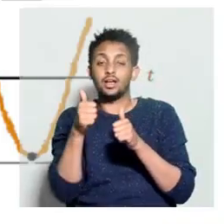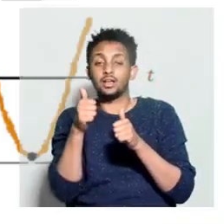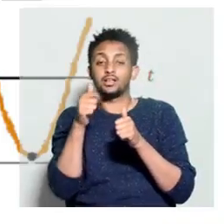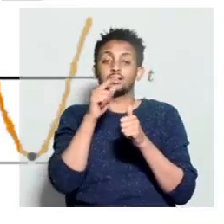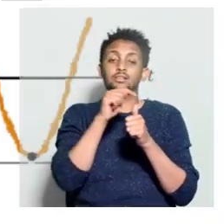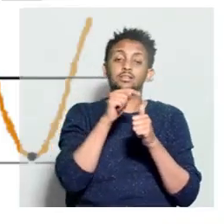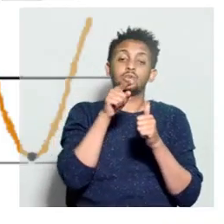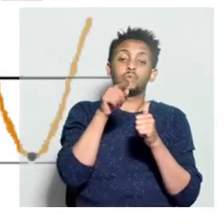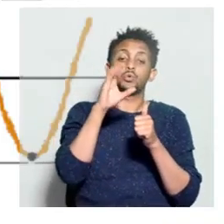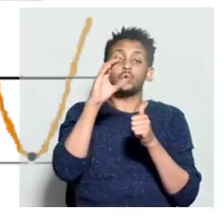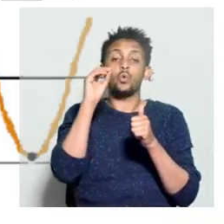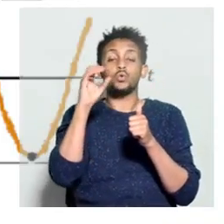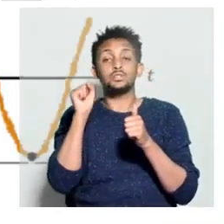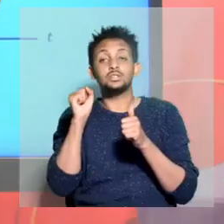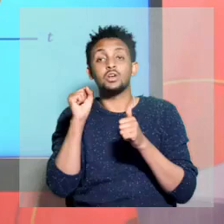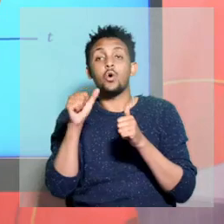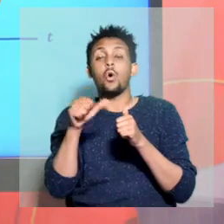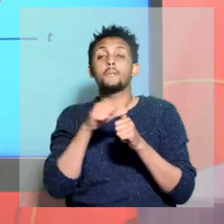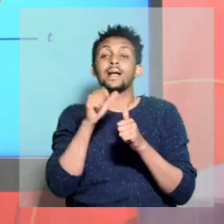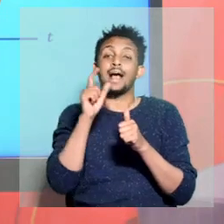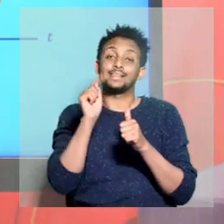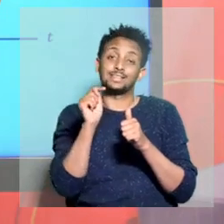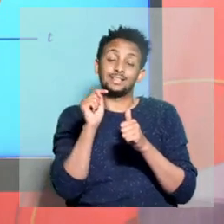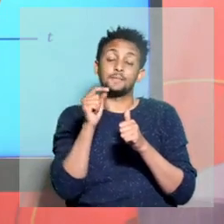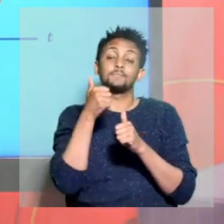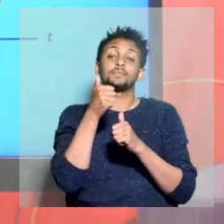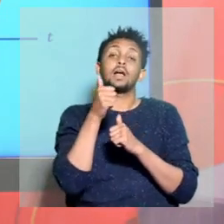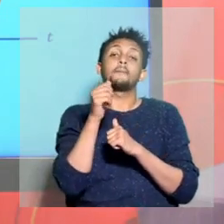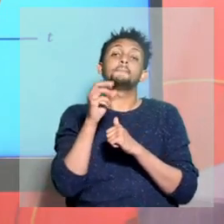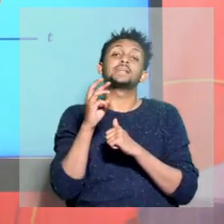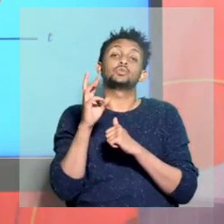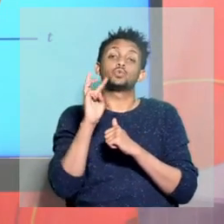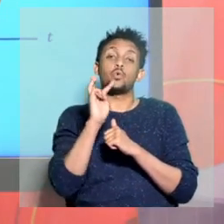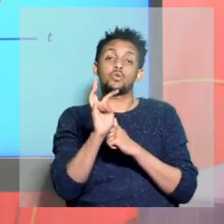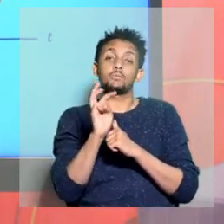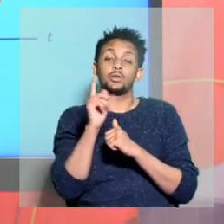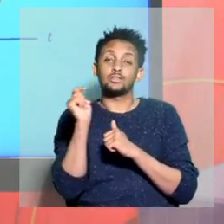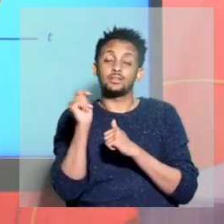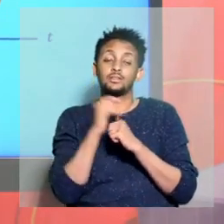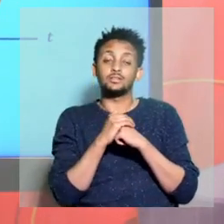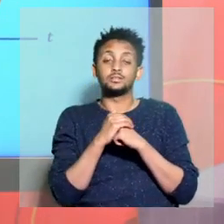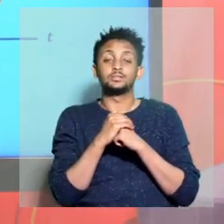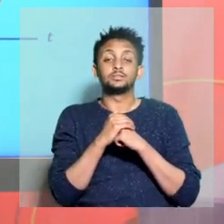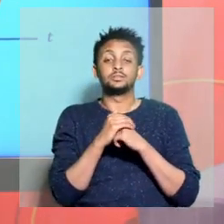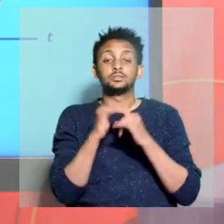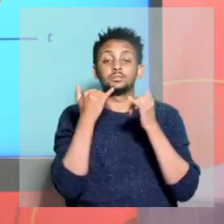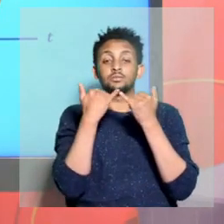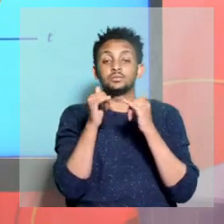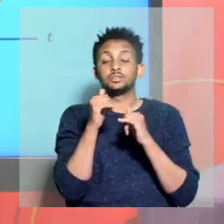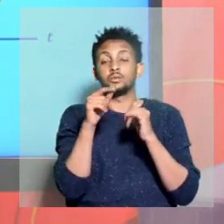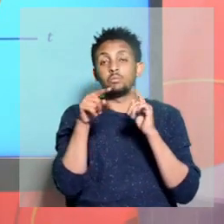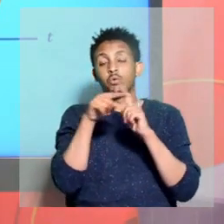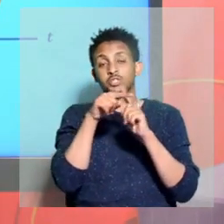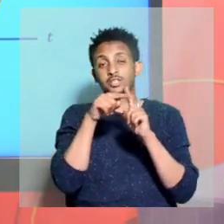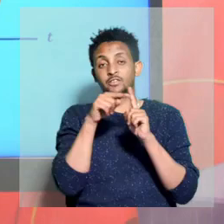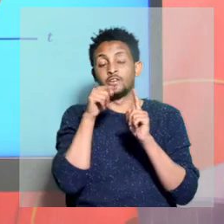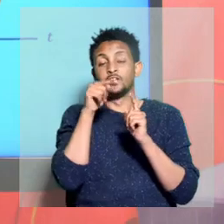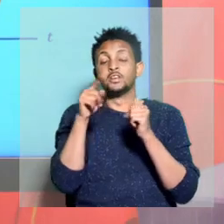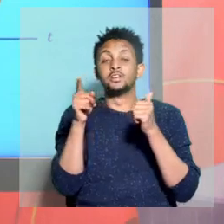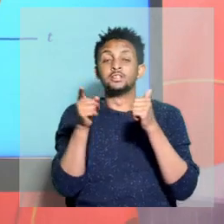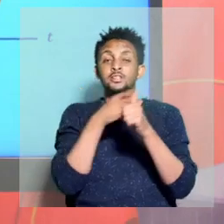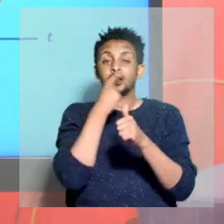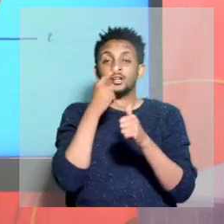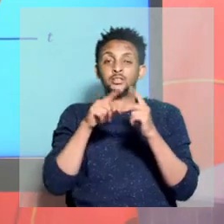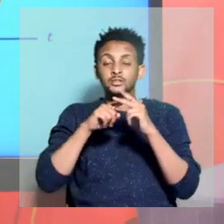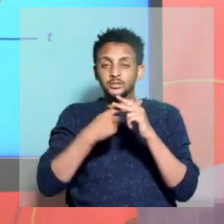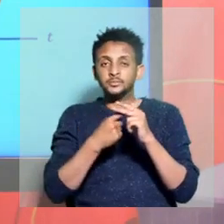Again, when it is cos, it starts from the amplitude. It might be from positive or negative amplitude. Here it says positive, so it starts from